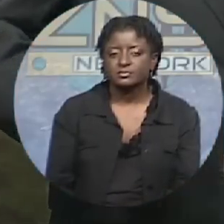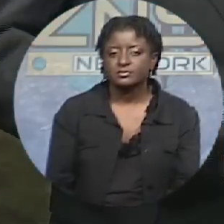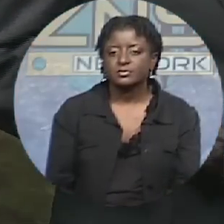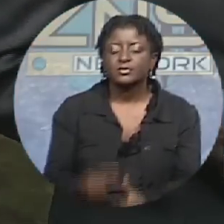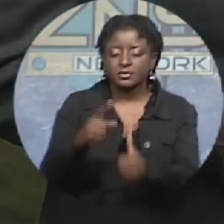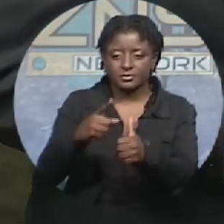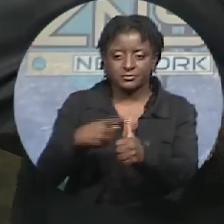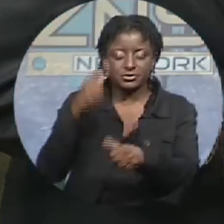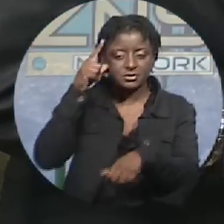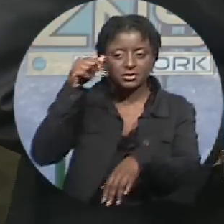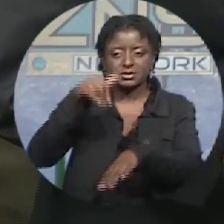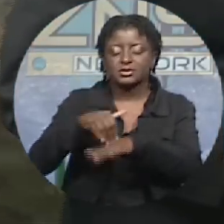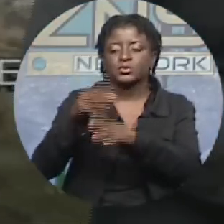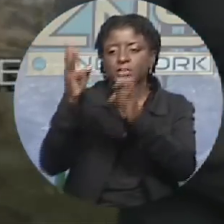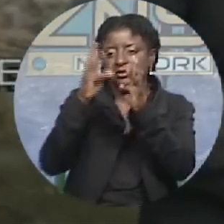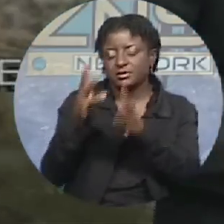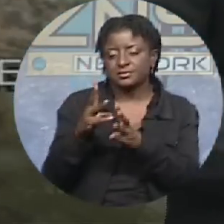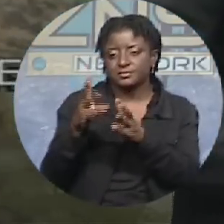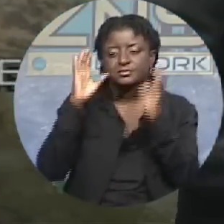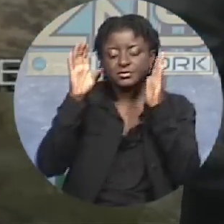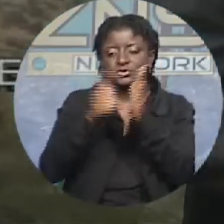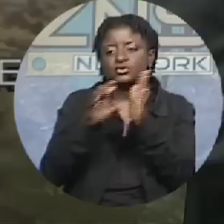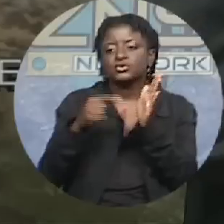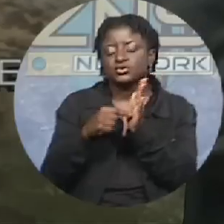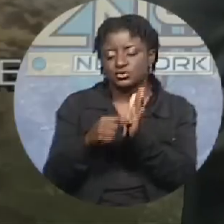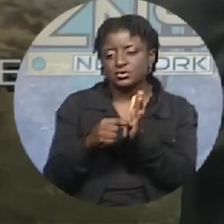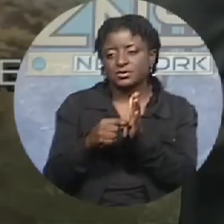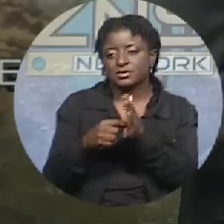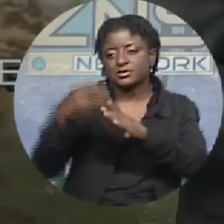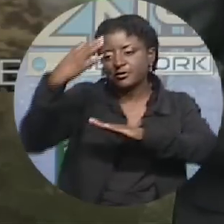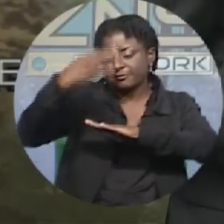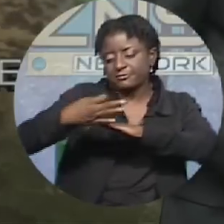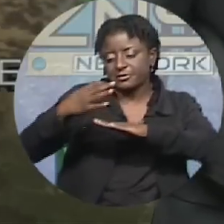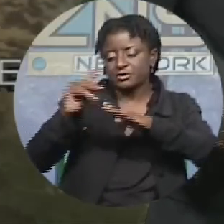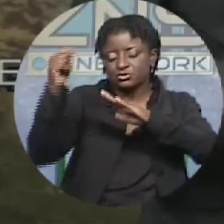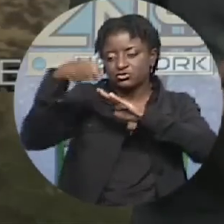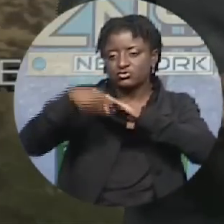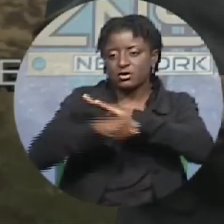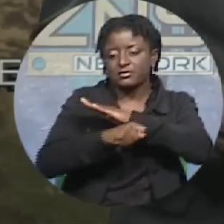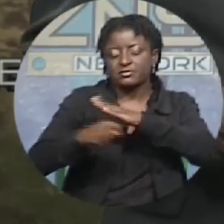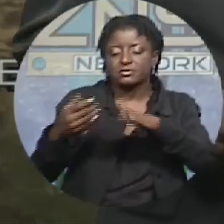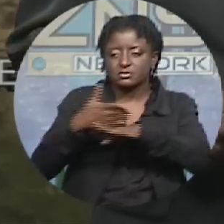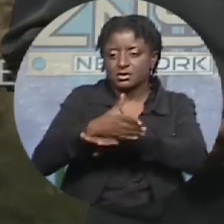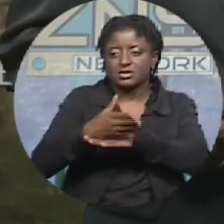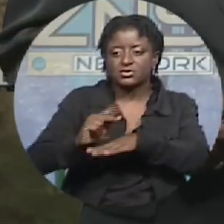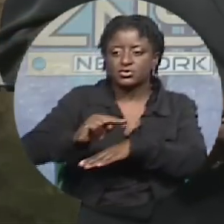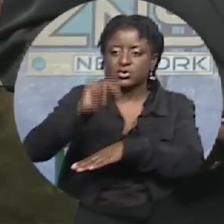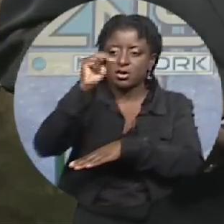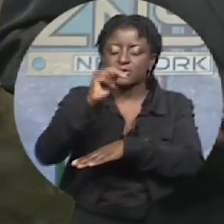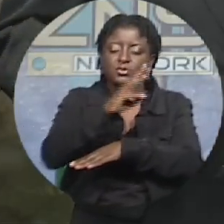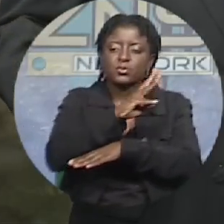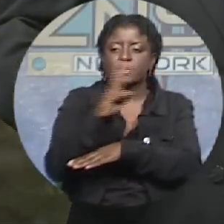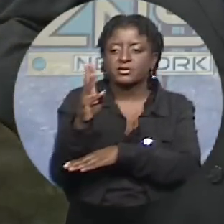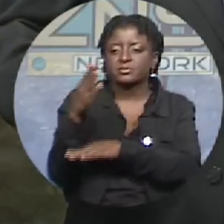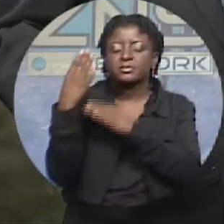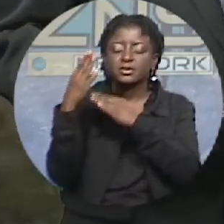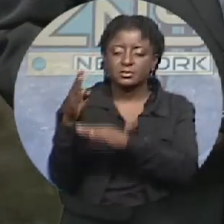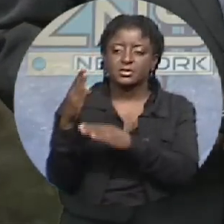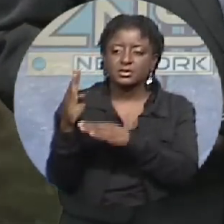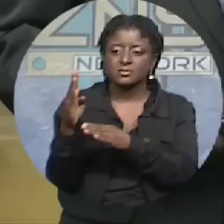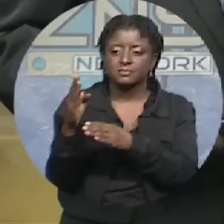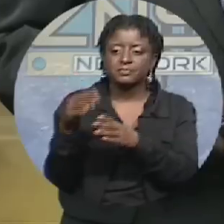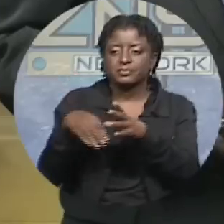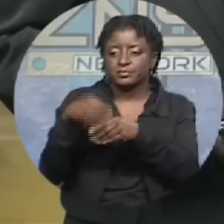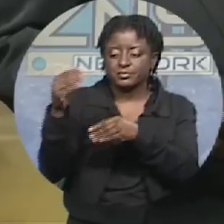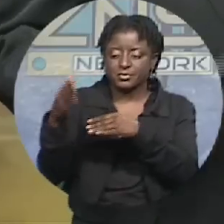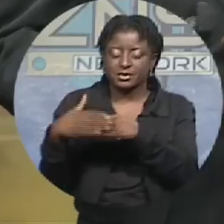In our first look at weather, satellite picture showing that foul trough right across the northwest Bahamas, it is firing up some showers over the northwestern islands, but outside of